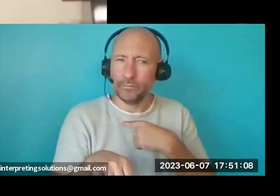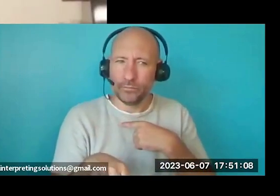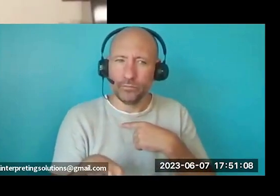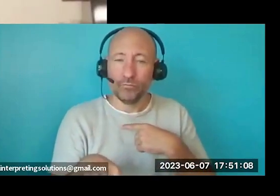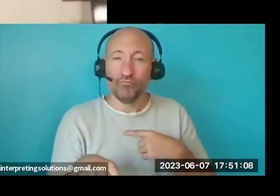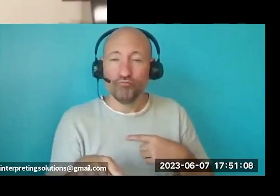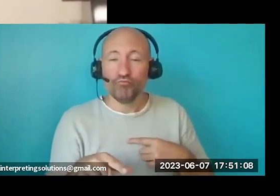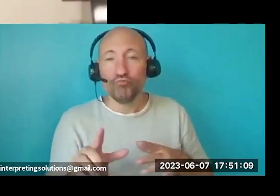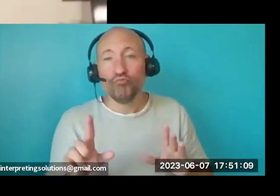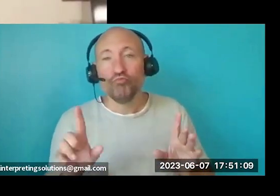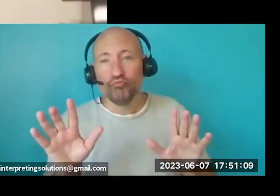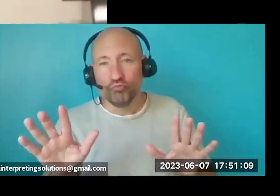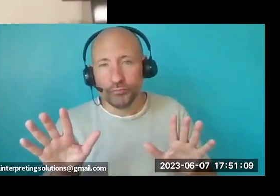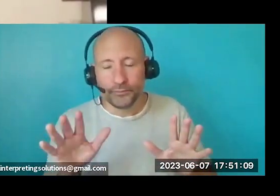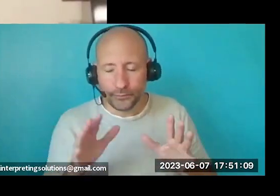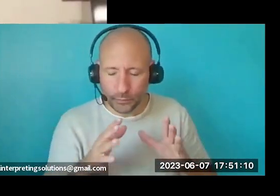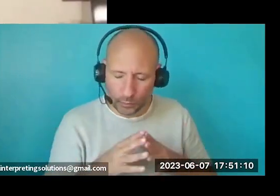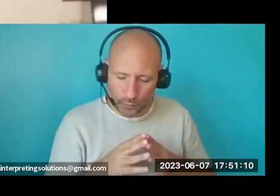Well,